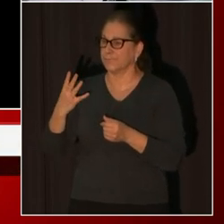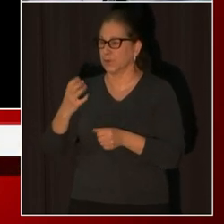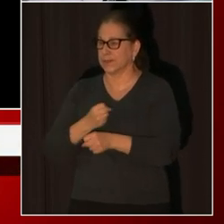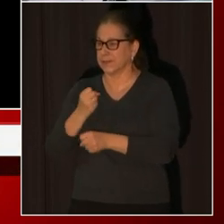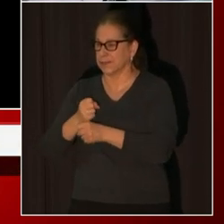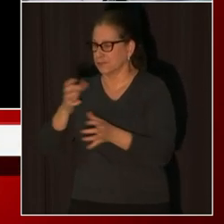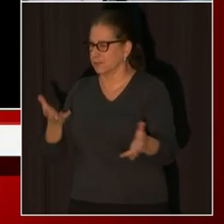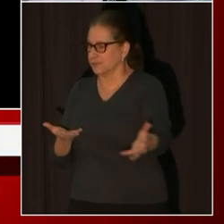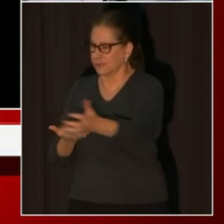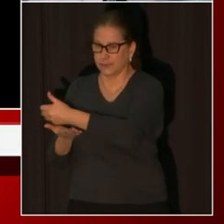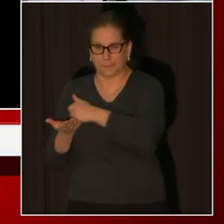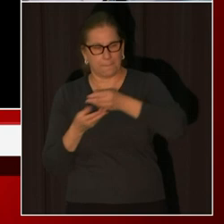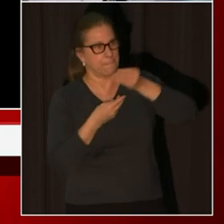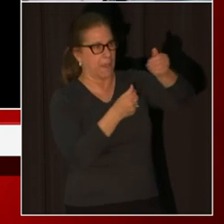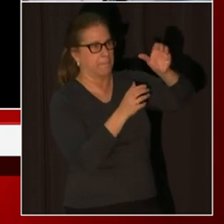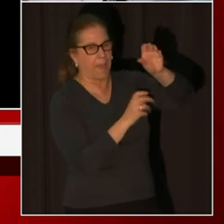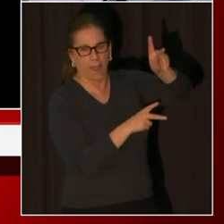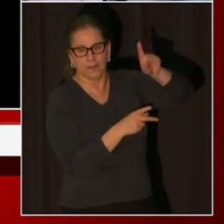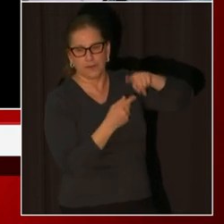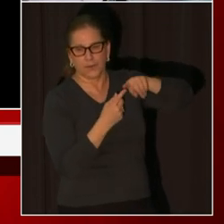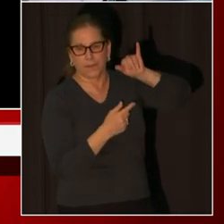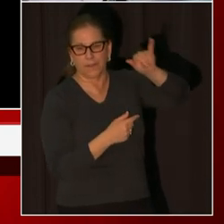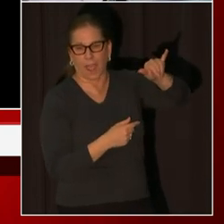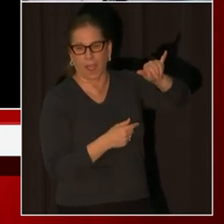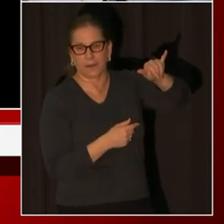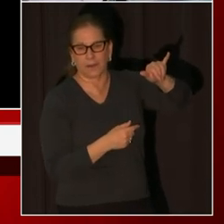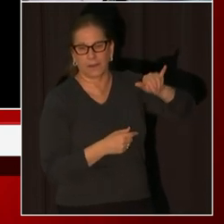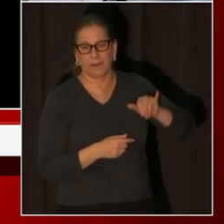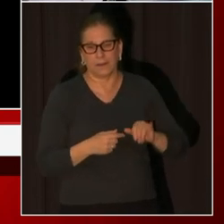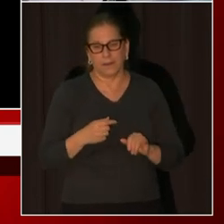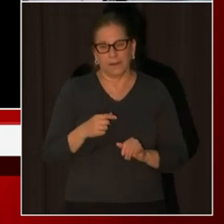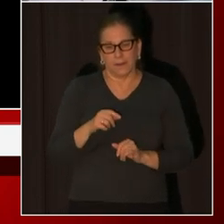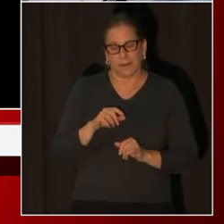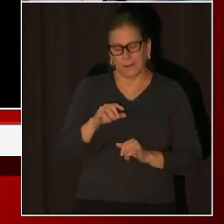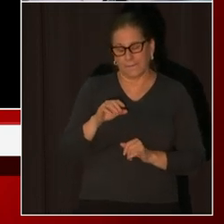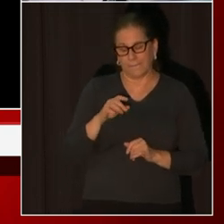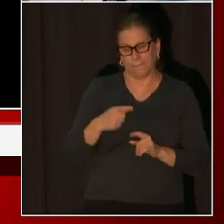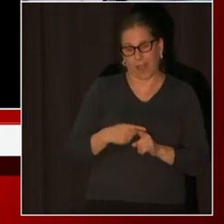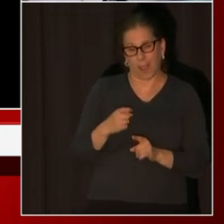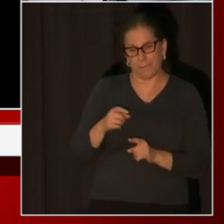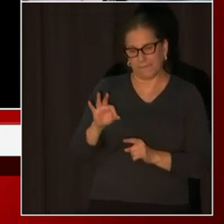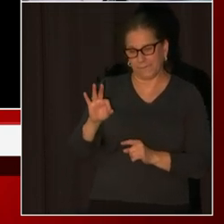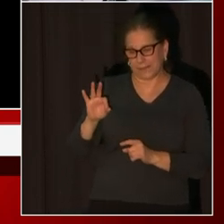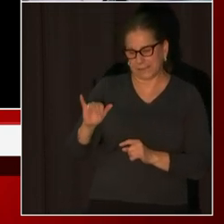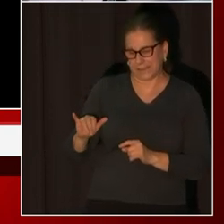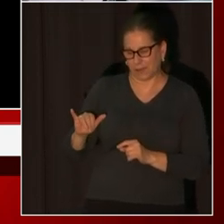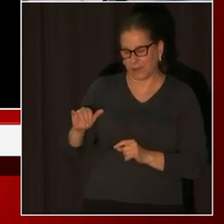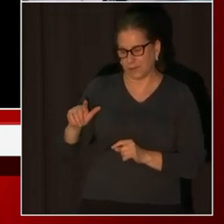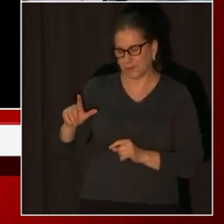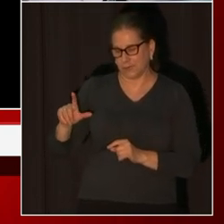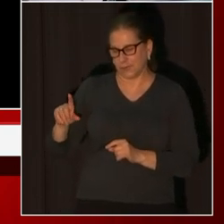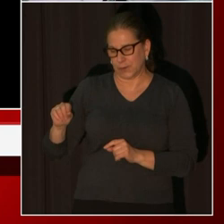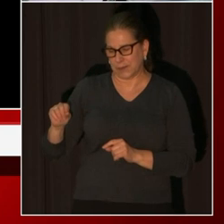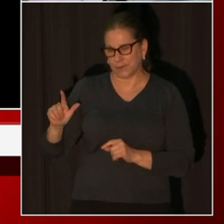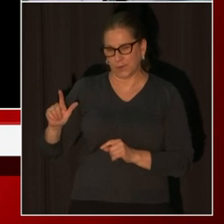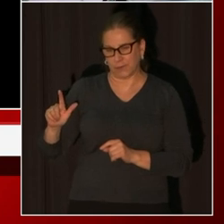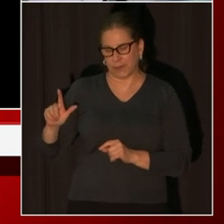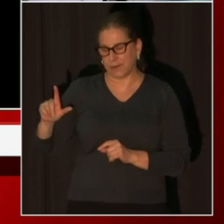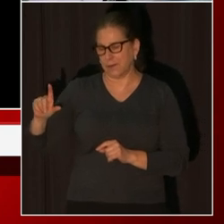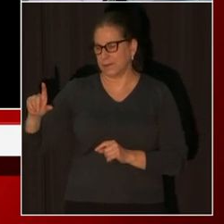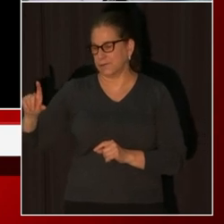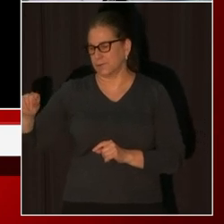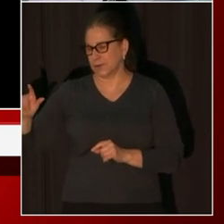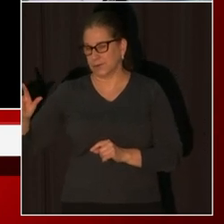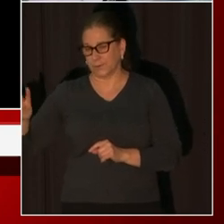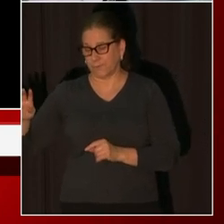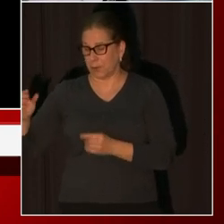in fiscal years 23 and in 24. But we're going to draw that reserve now to help us balance in 21.